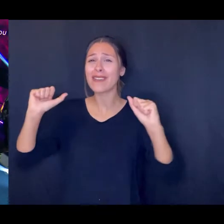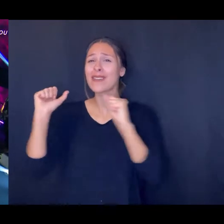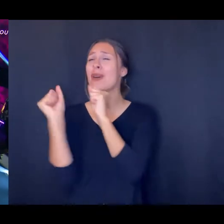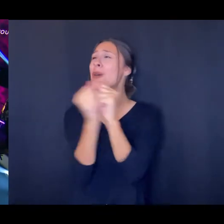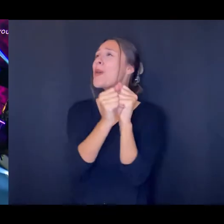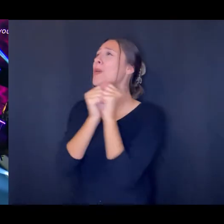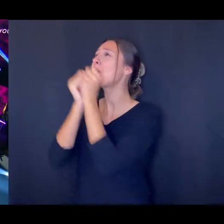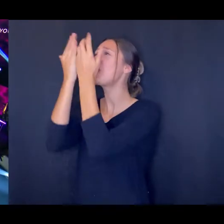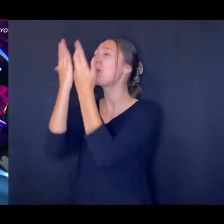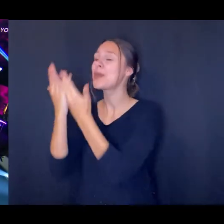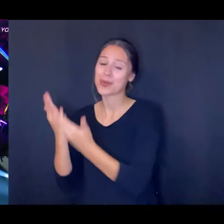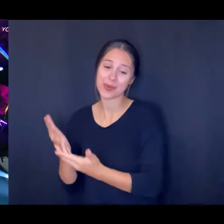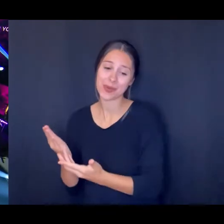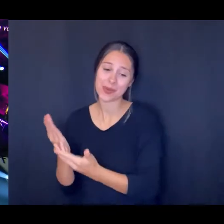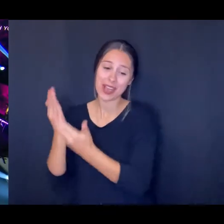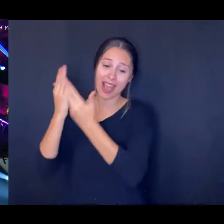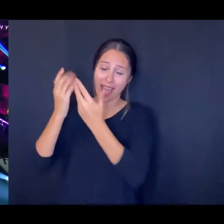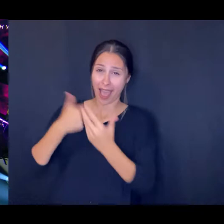I'm safe.